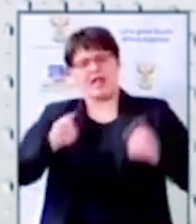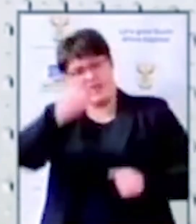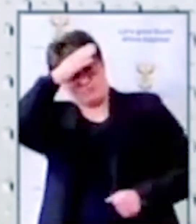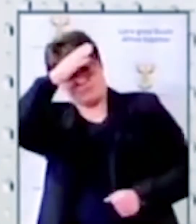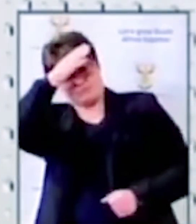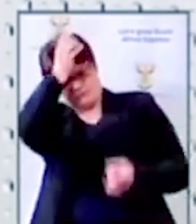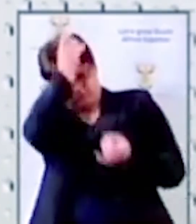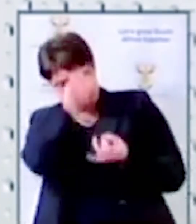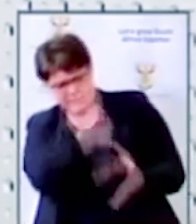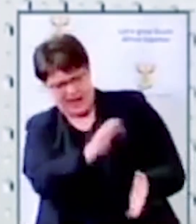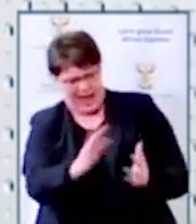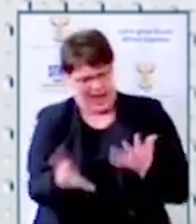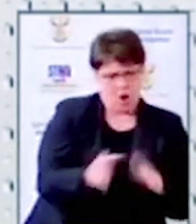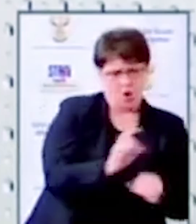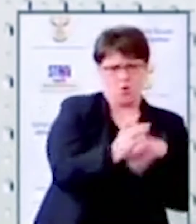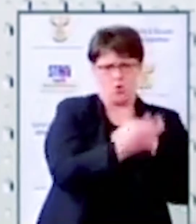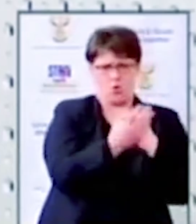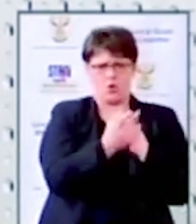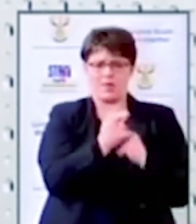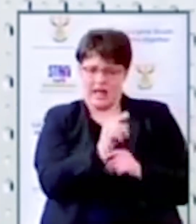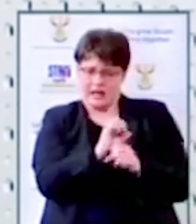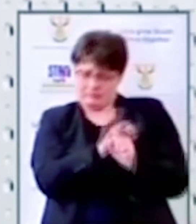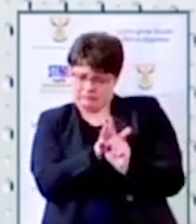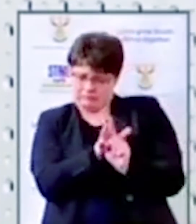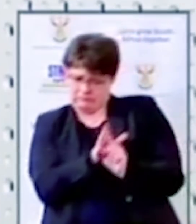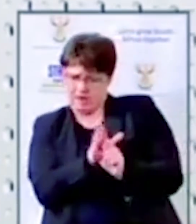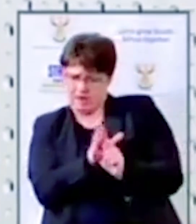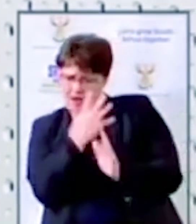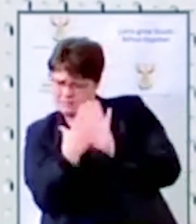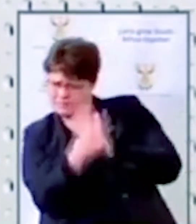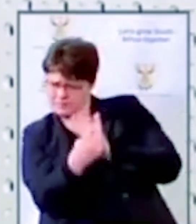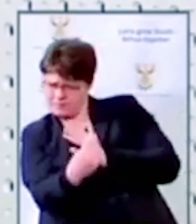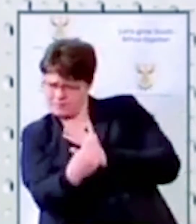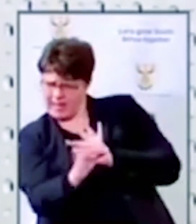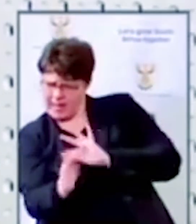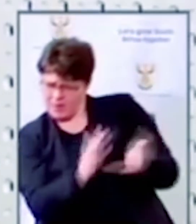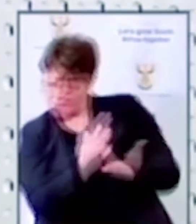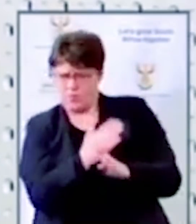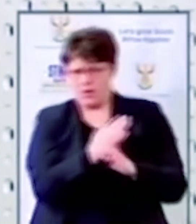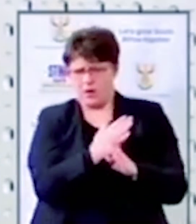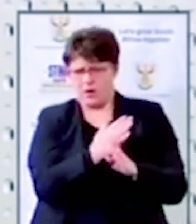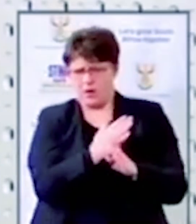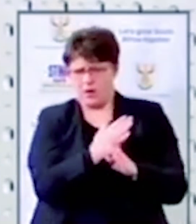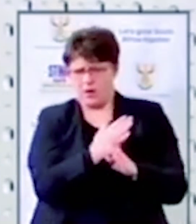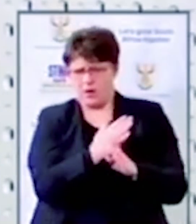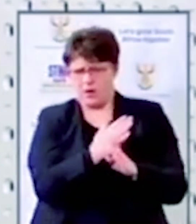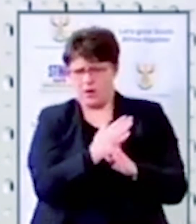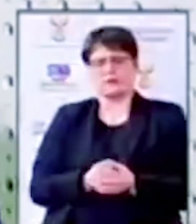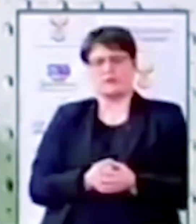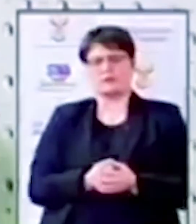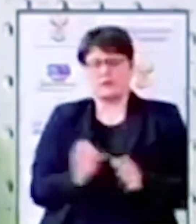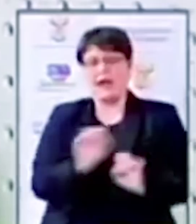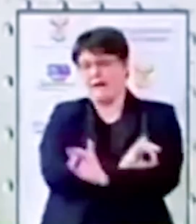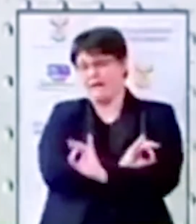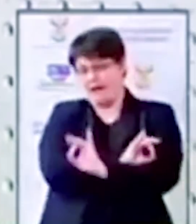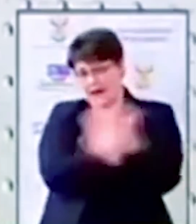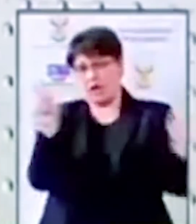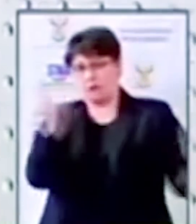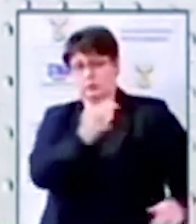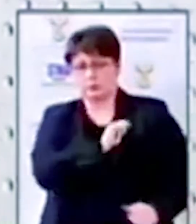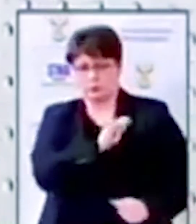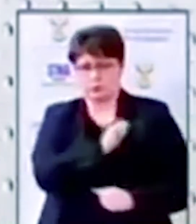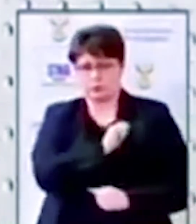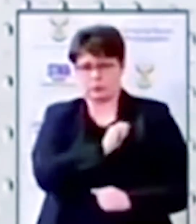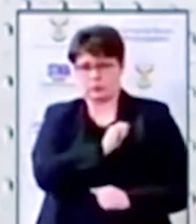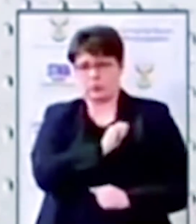been modeling this disease. And it is very clear that we have